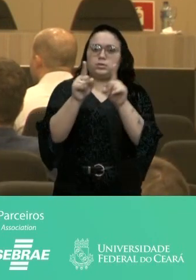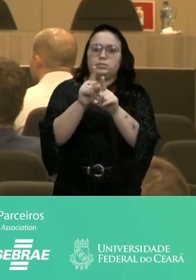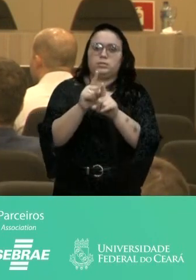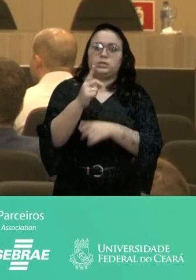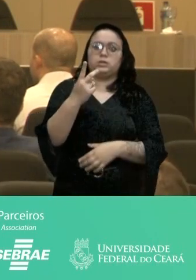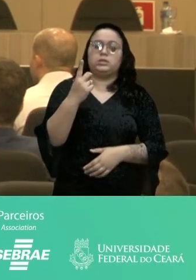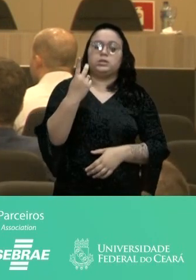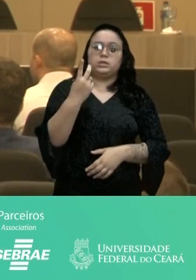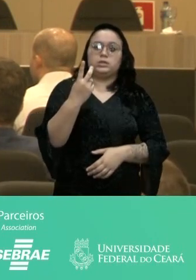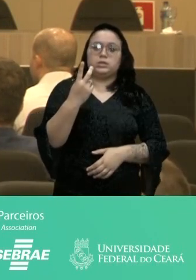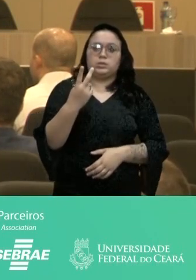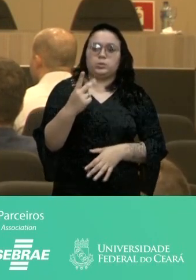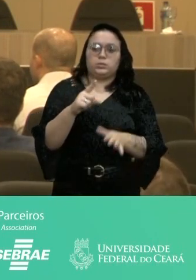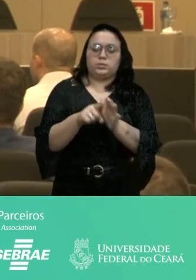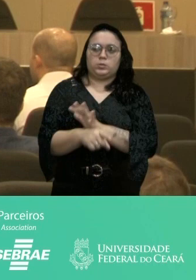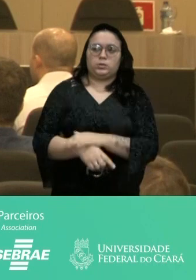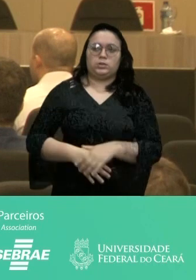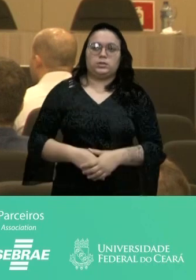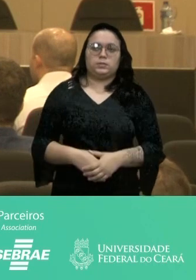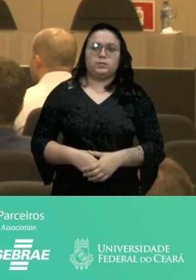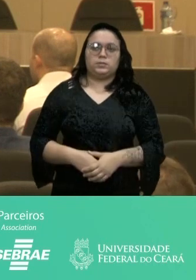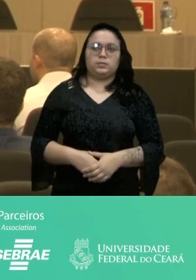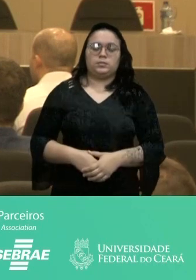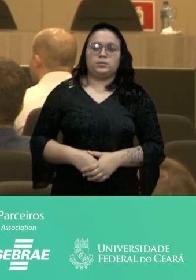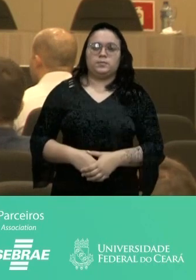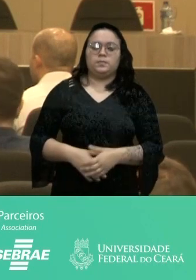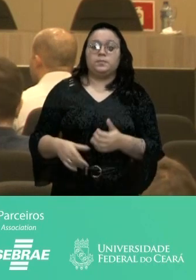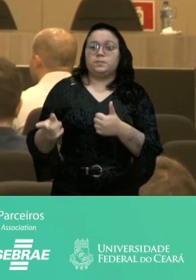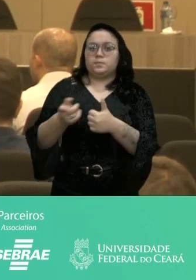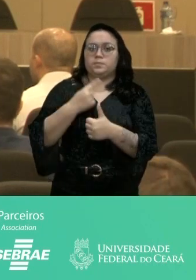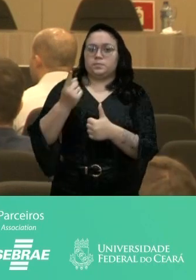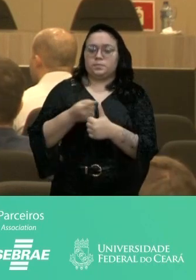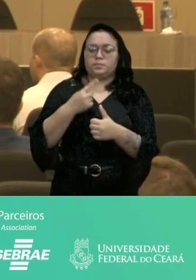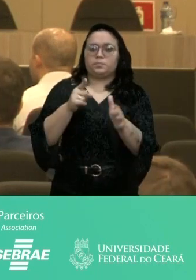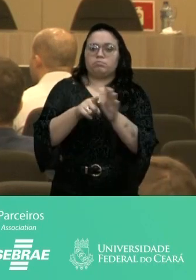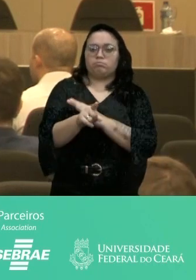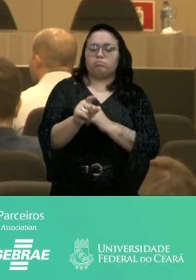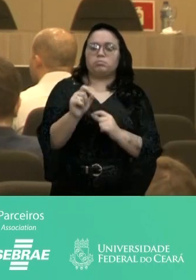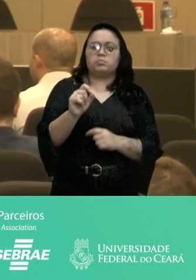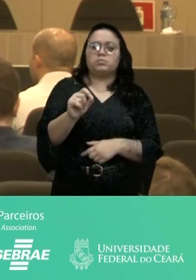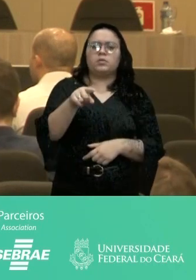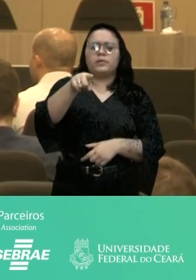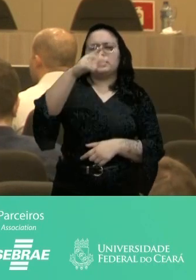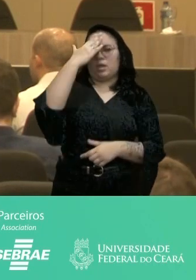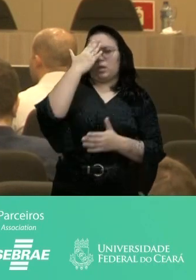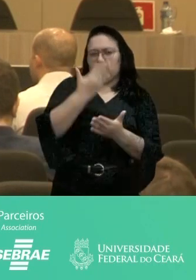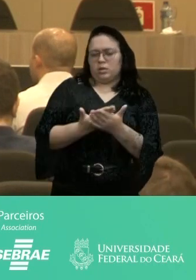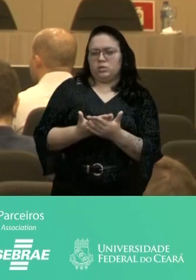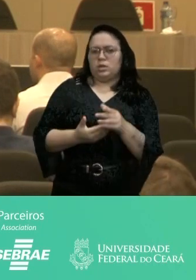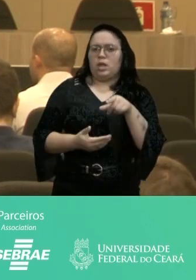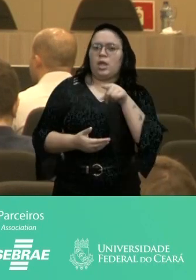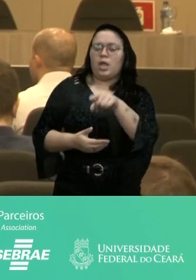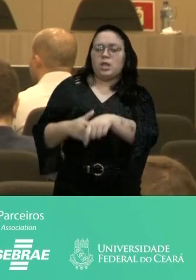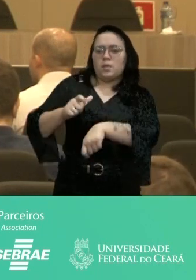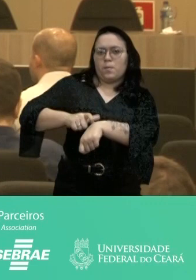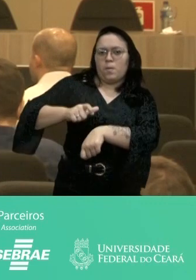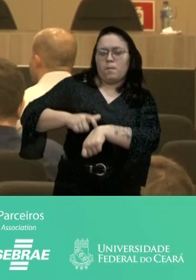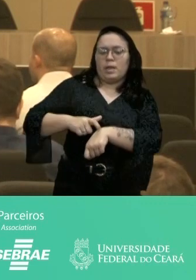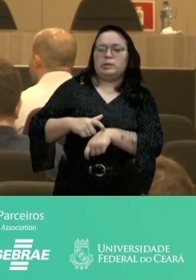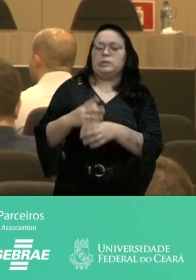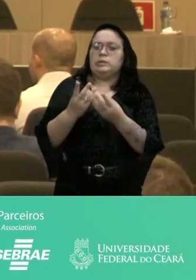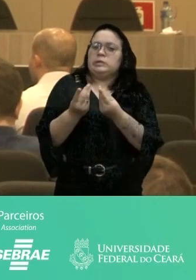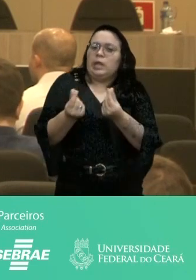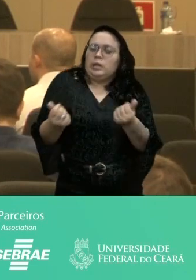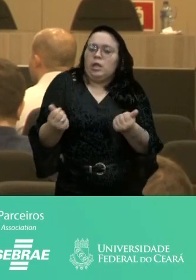and we have 2 questions. Okay, so let's get to it. The first question is, do you believe that this